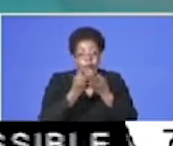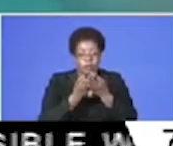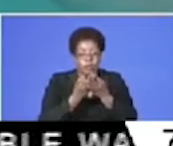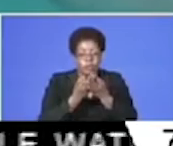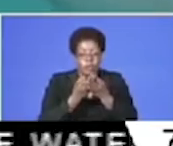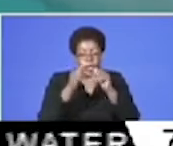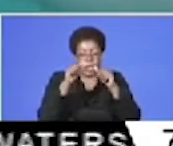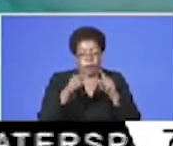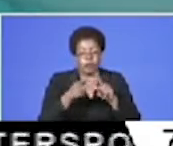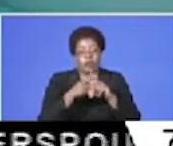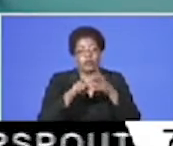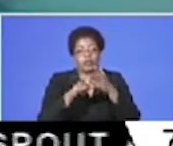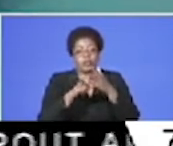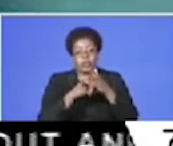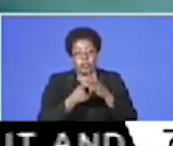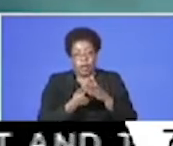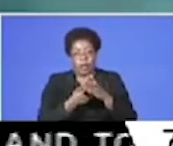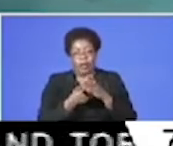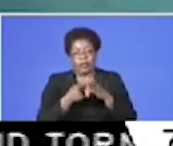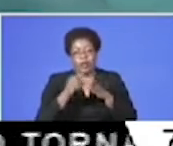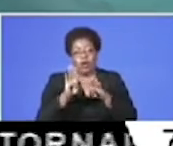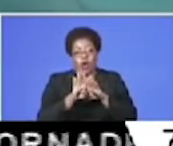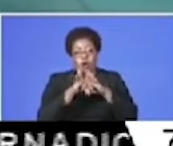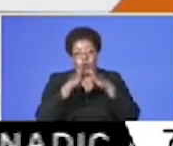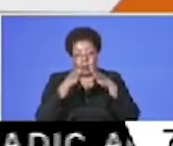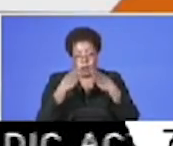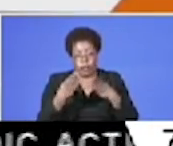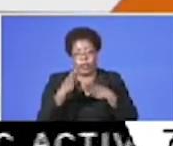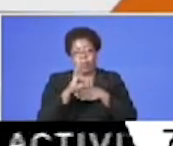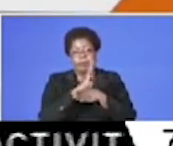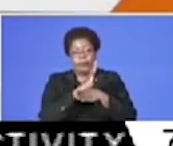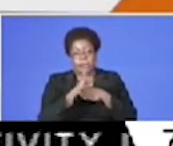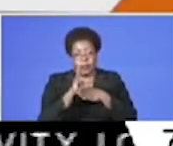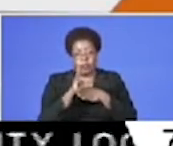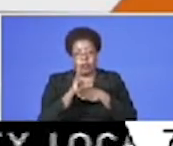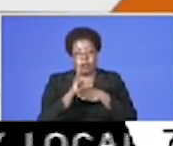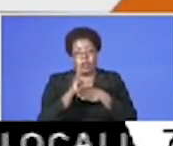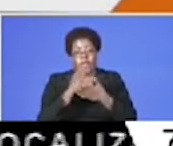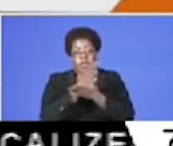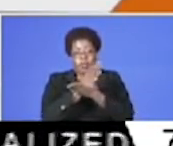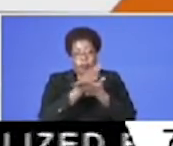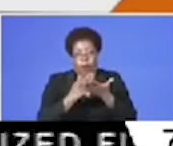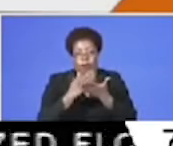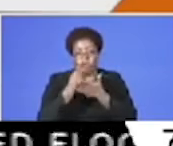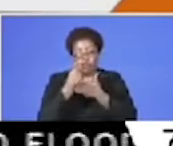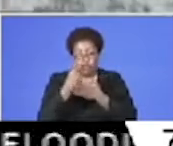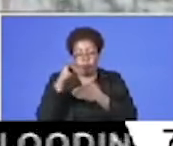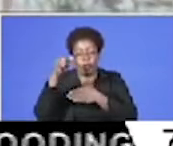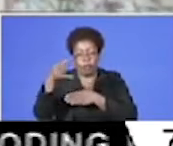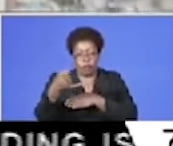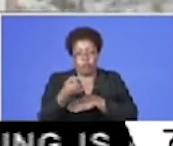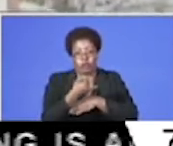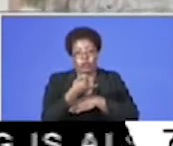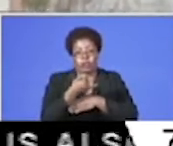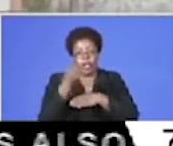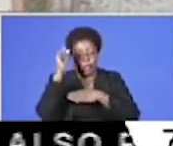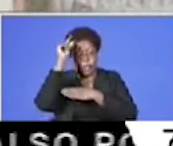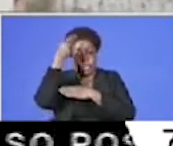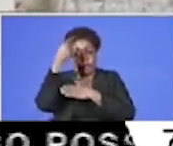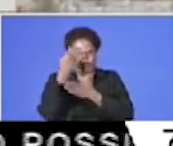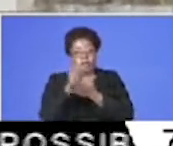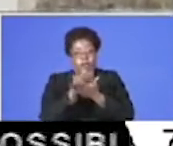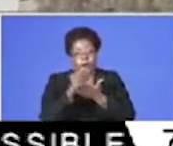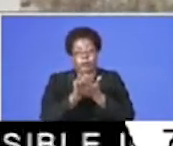provinces able to resume commercial activity. It's a step forward as components of Phase 2 are introduced under the government's